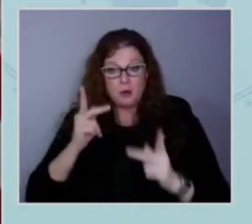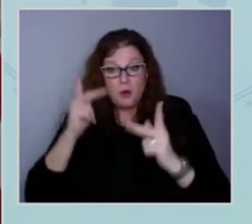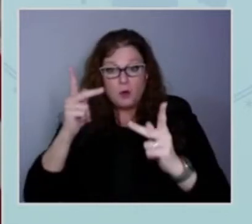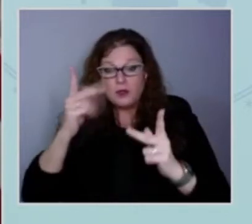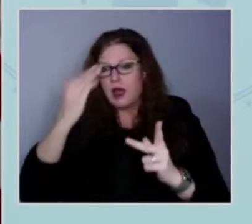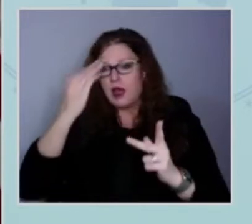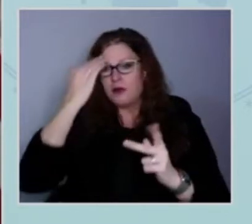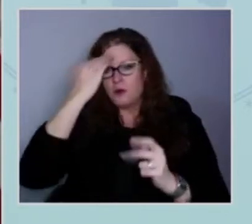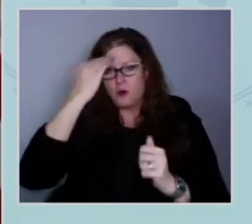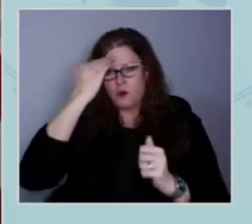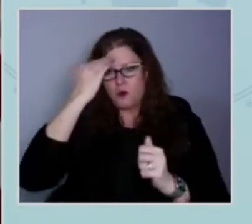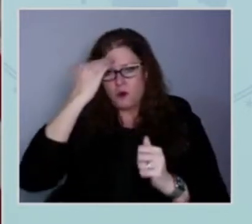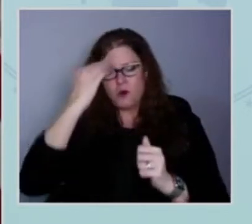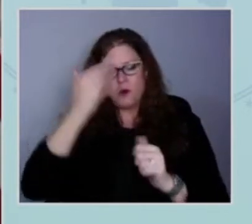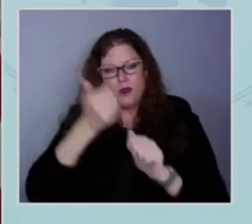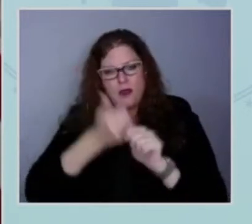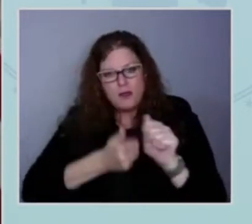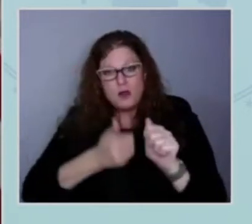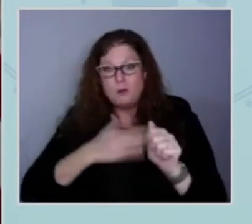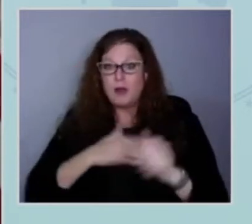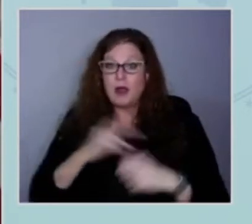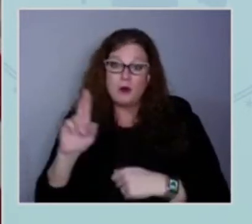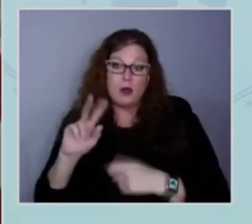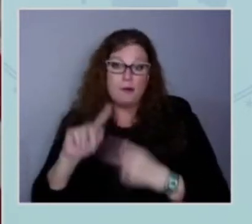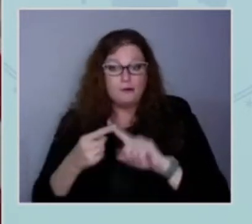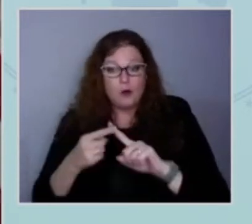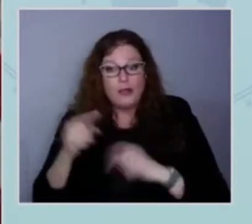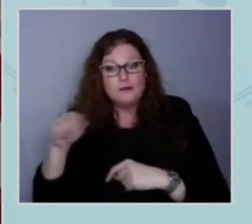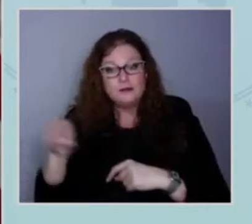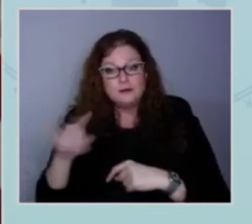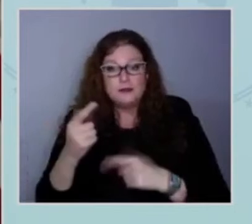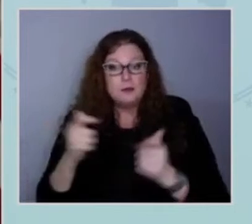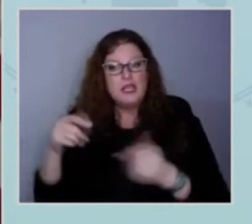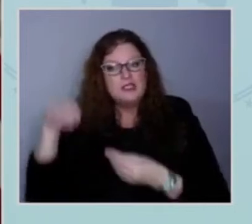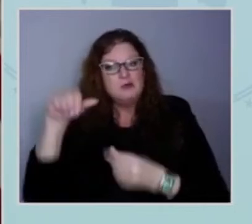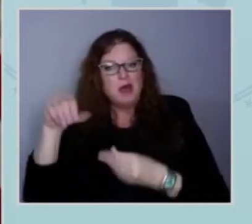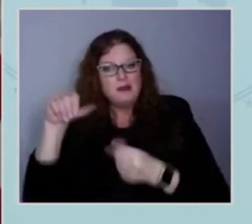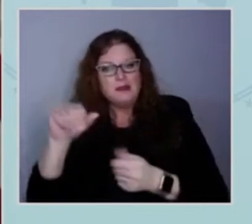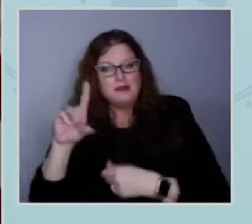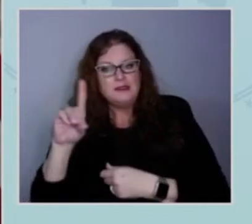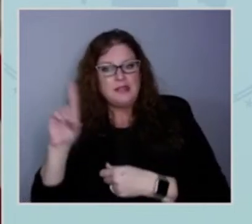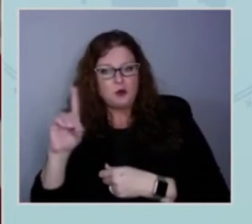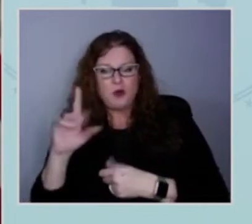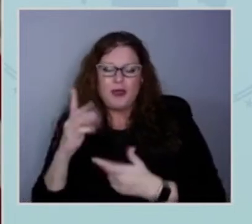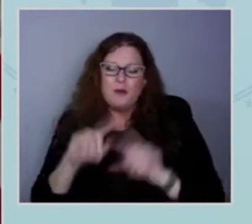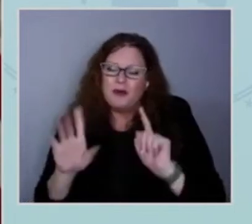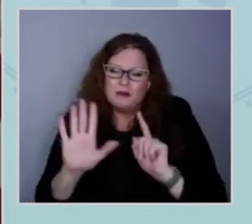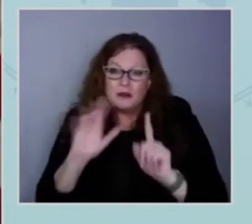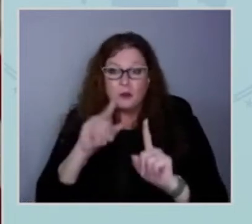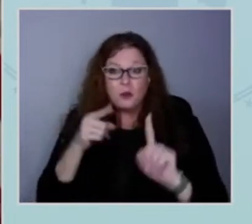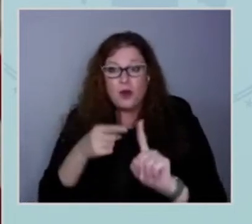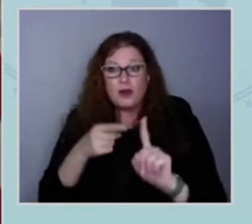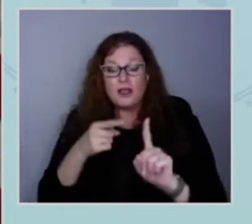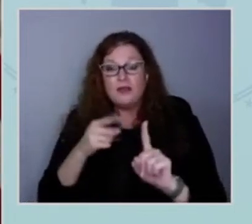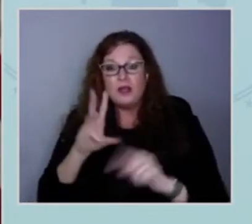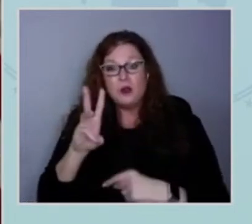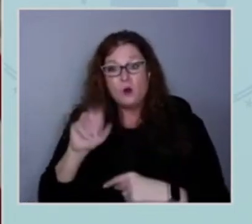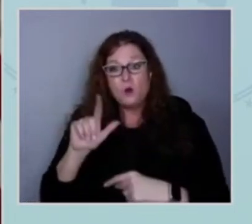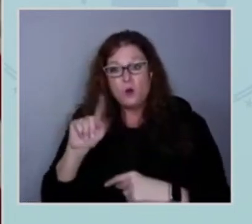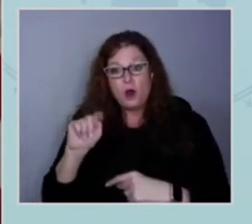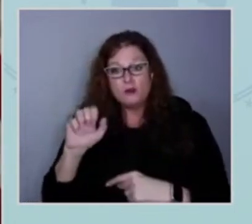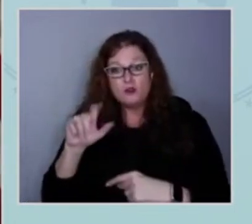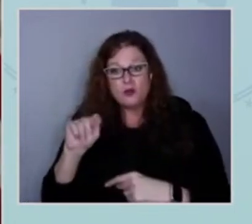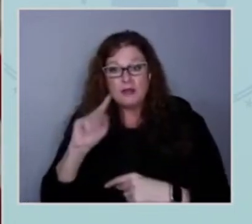that's why, for example, with my proposal, I know my Republican friends say everybody's a big